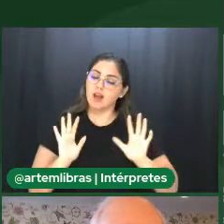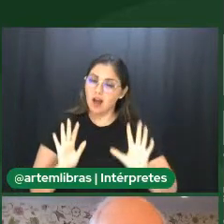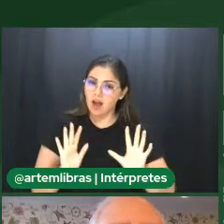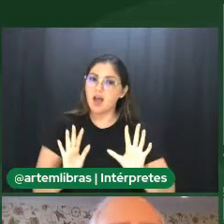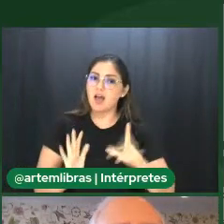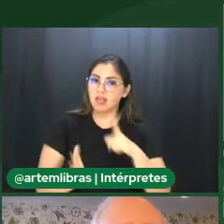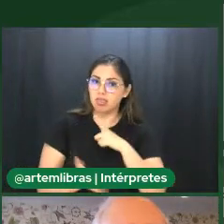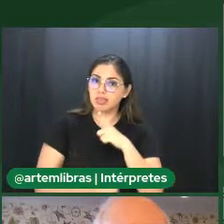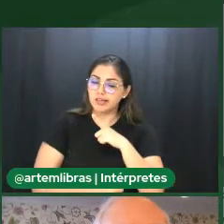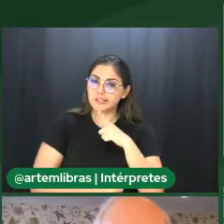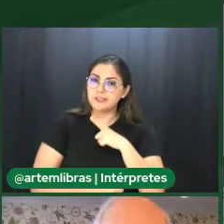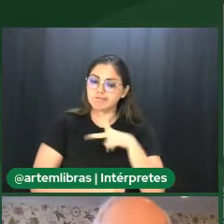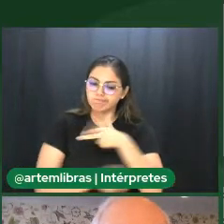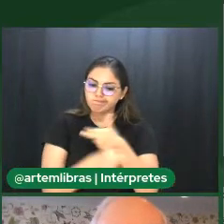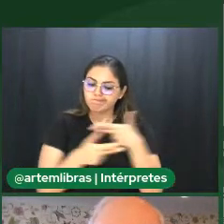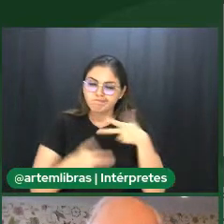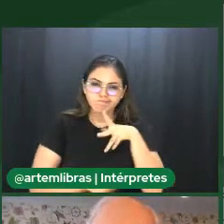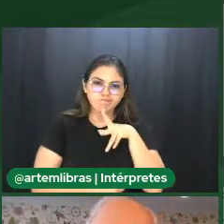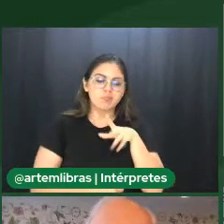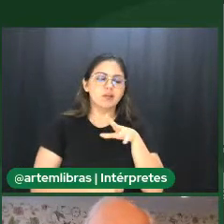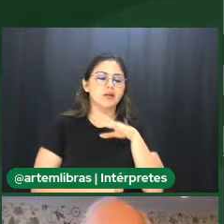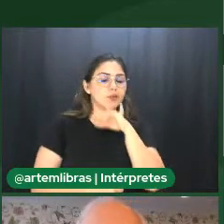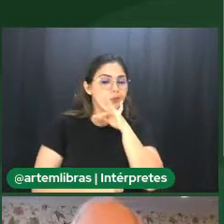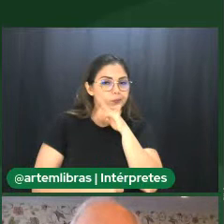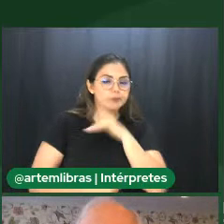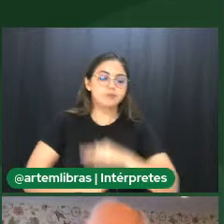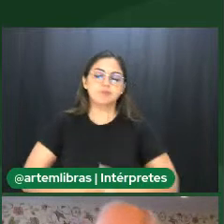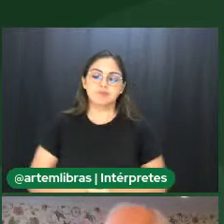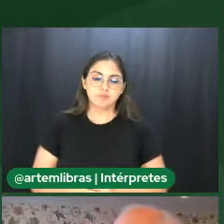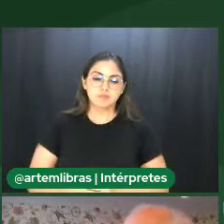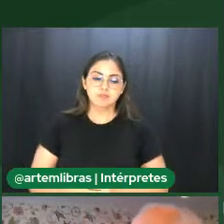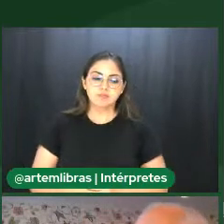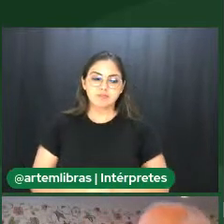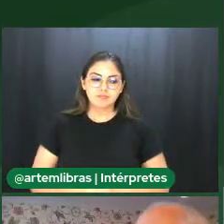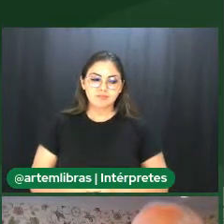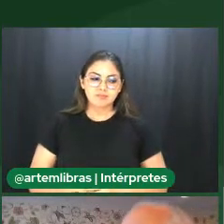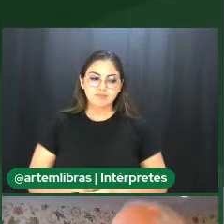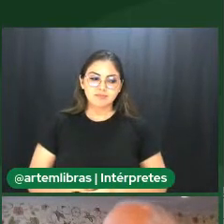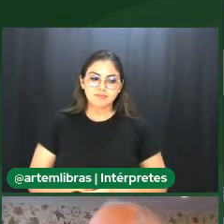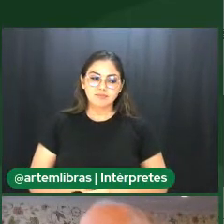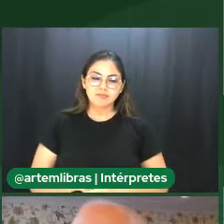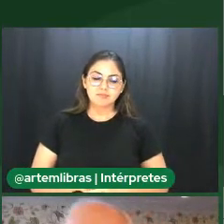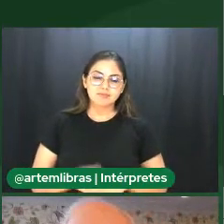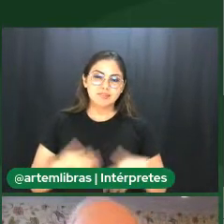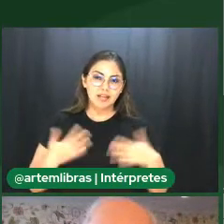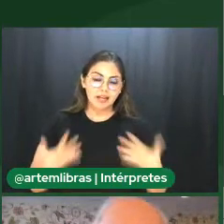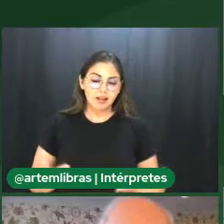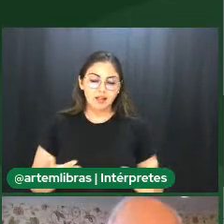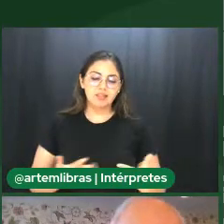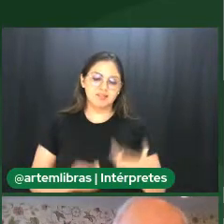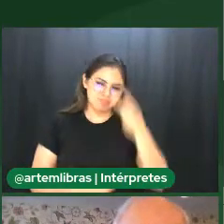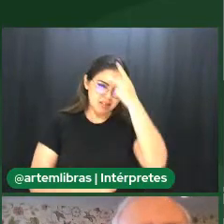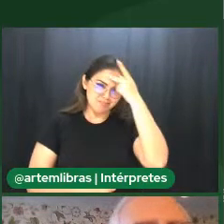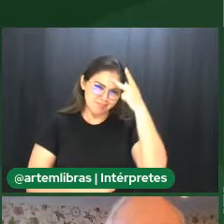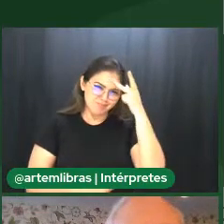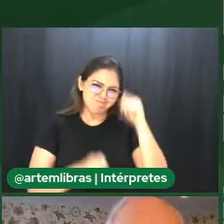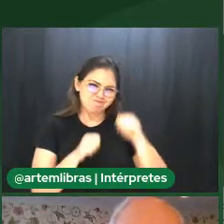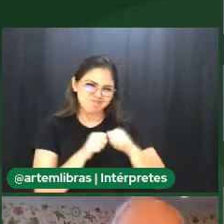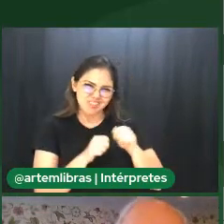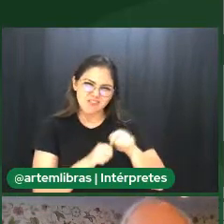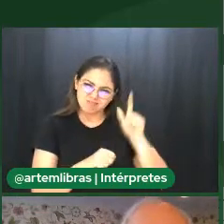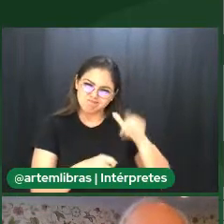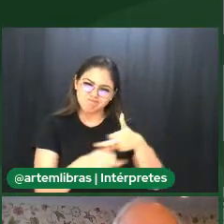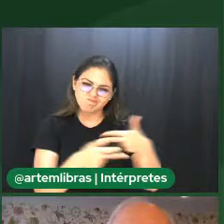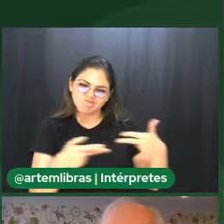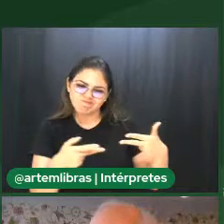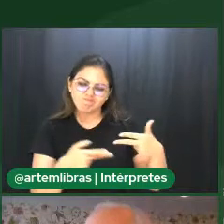do it. It will be those who use the algorithms in adversarial ways. We also have to understand the bias in